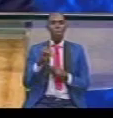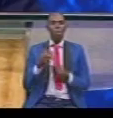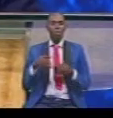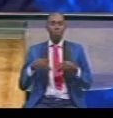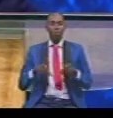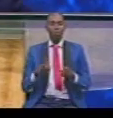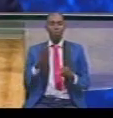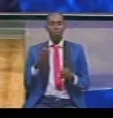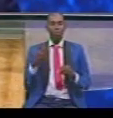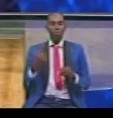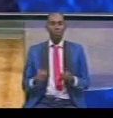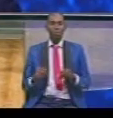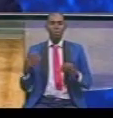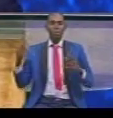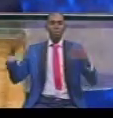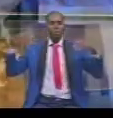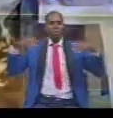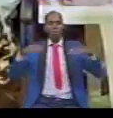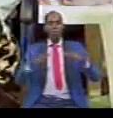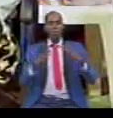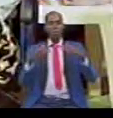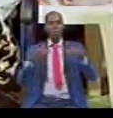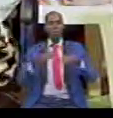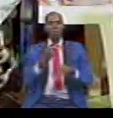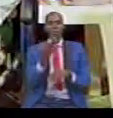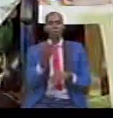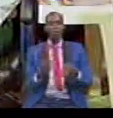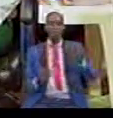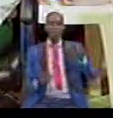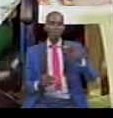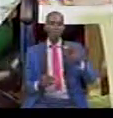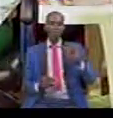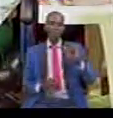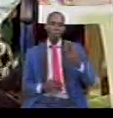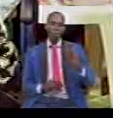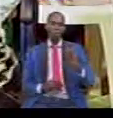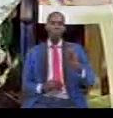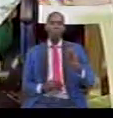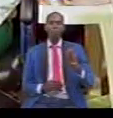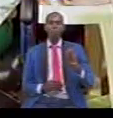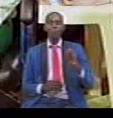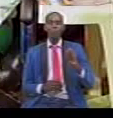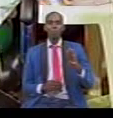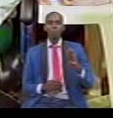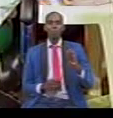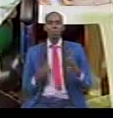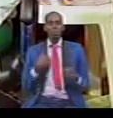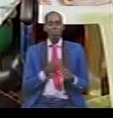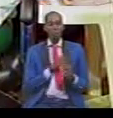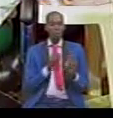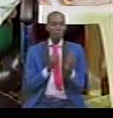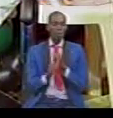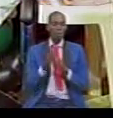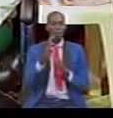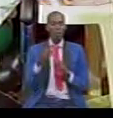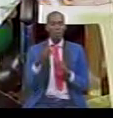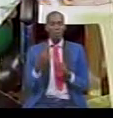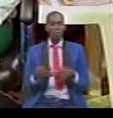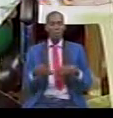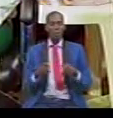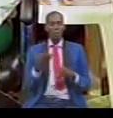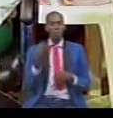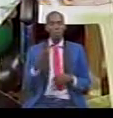the wilderness of Moab. Think about that. We passed by the way of the wilderness